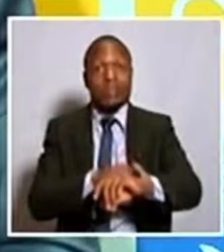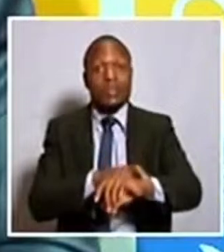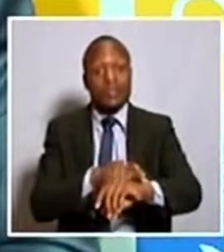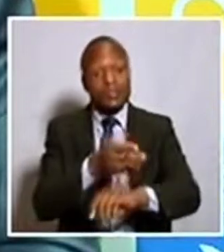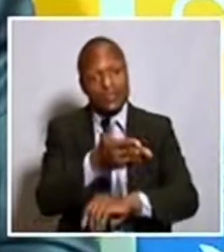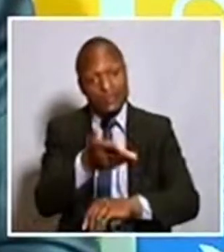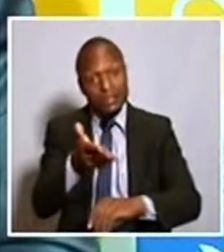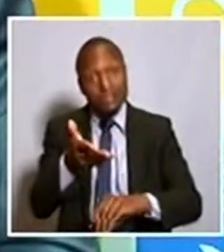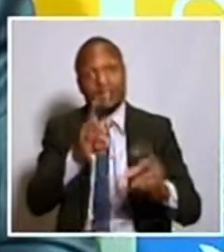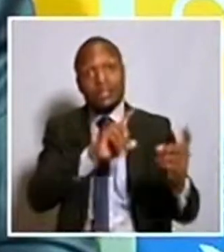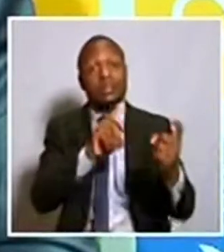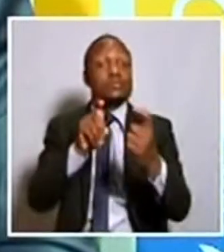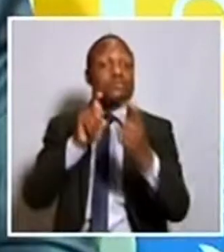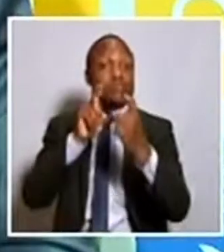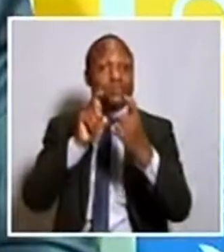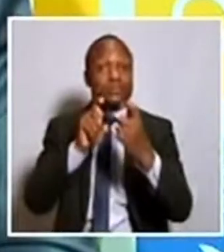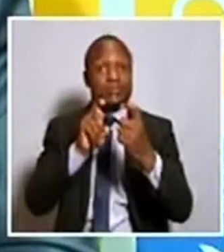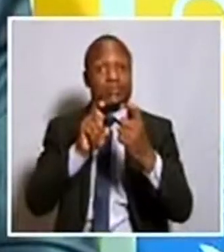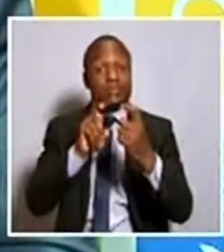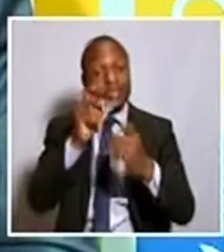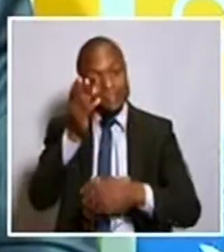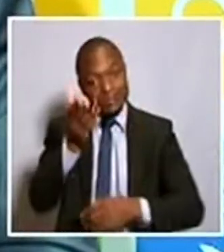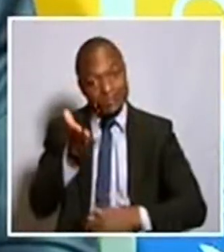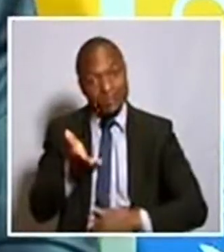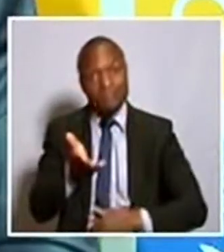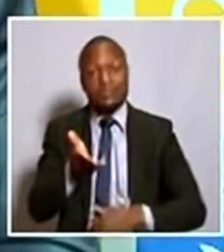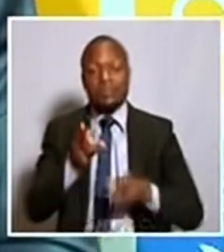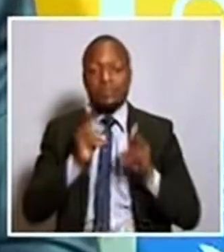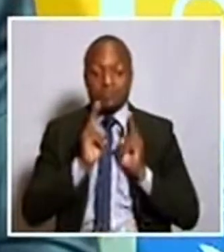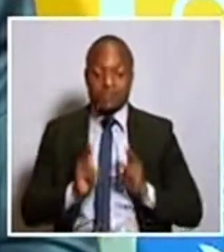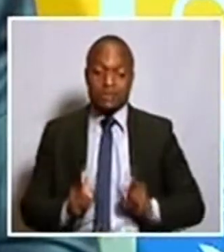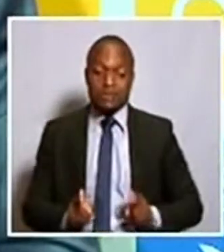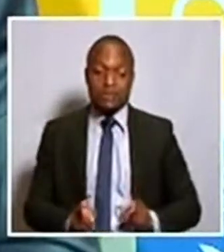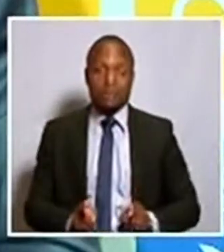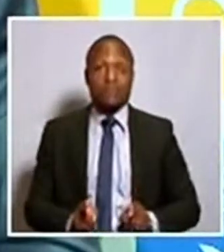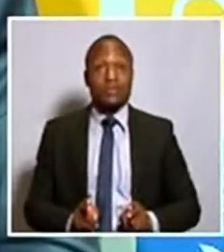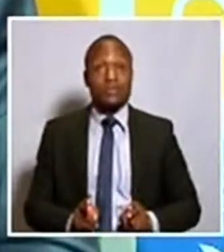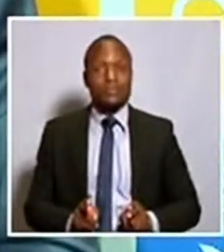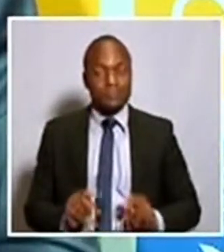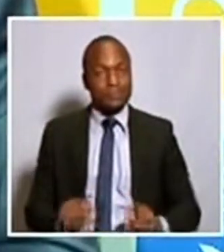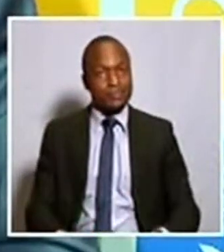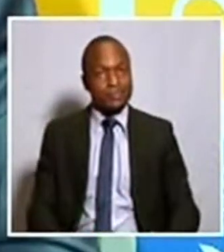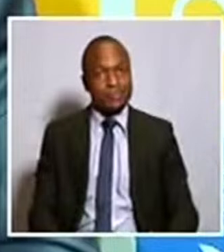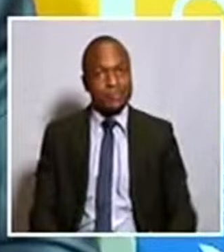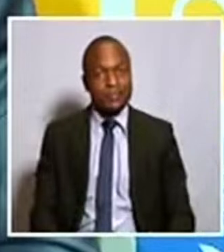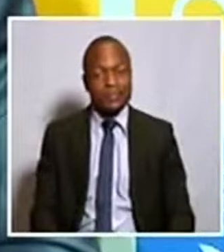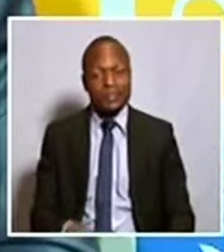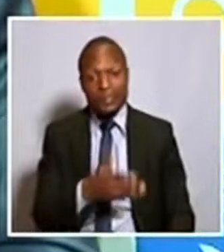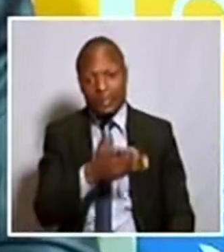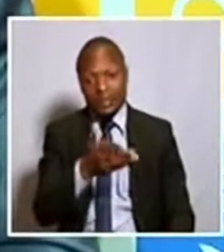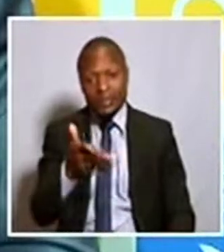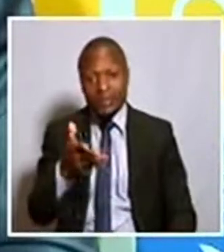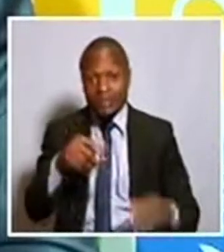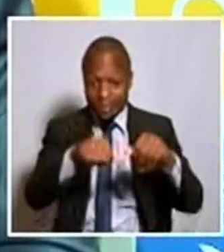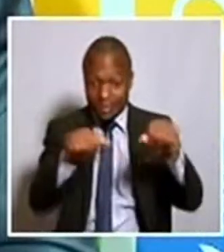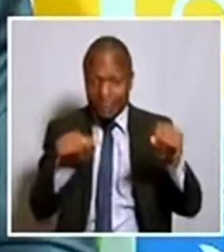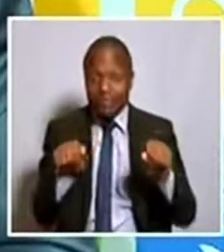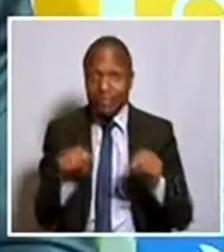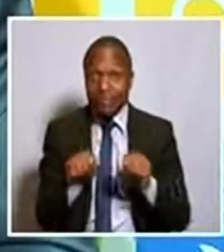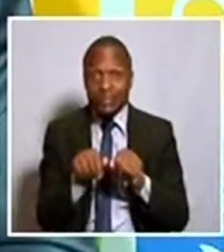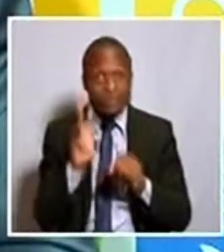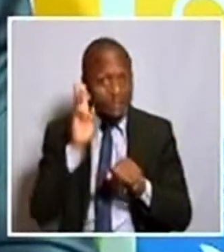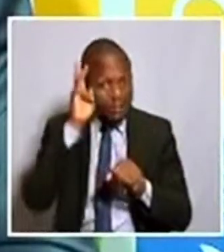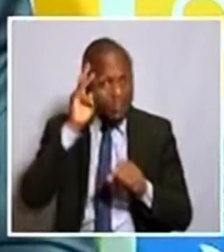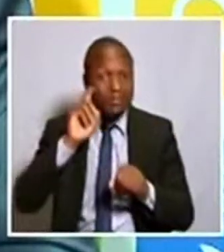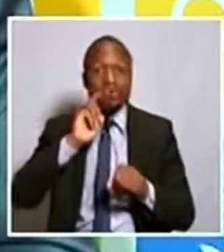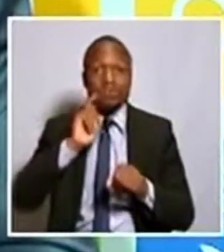are the challenges that are induced by human elements. So these are the areas that the ministry